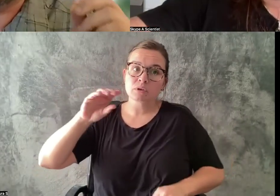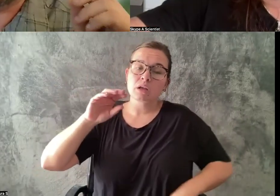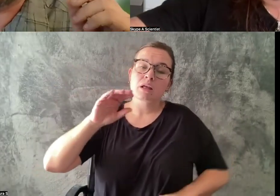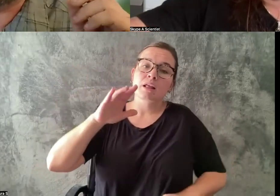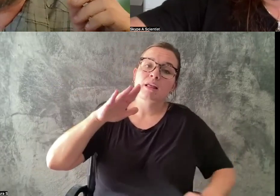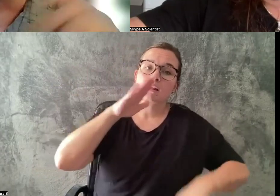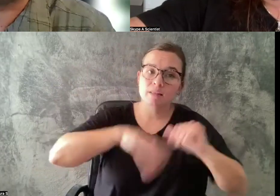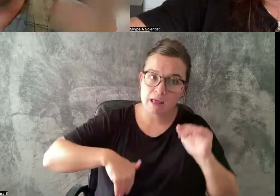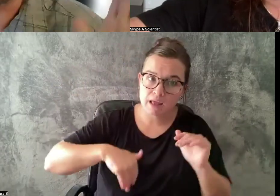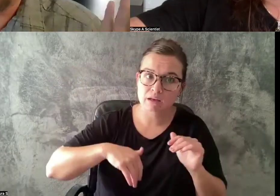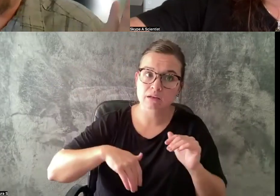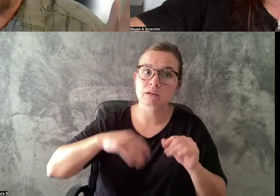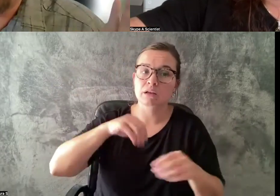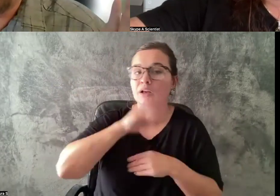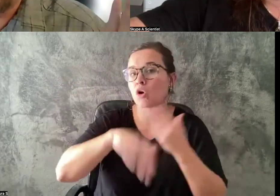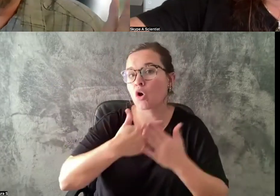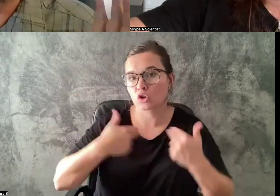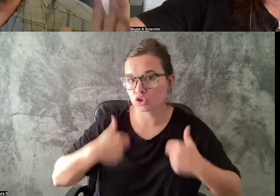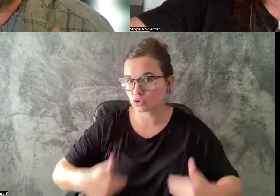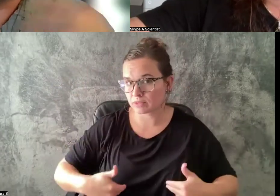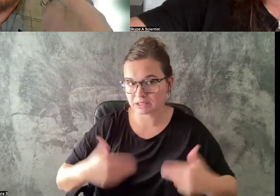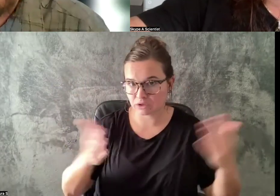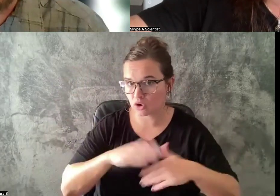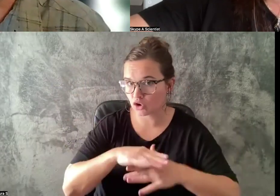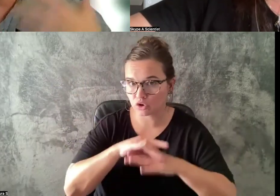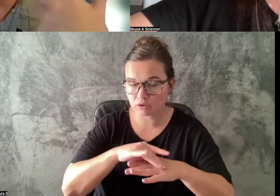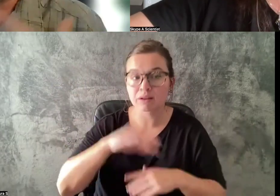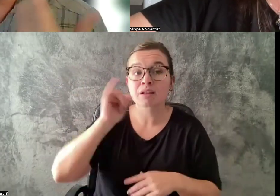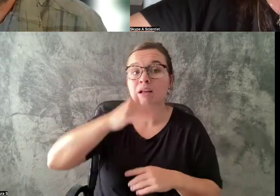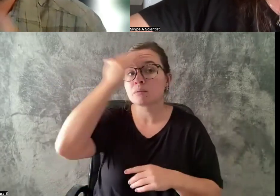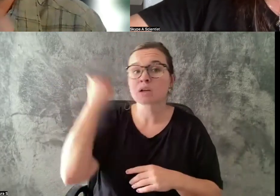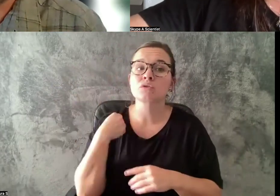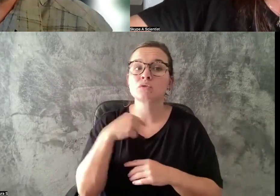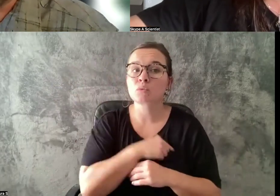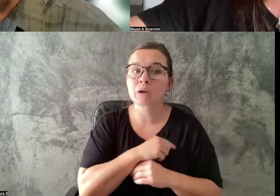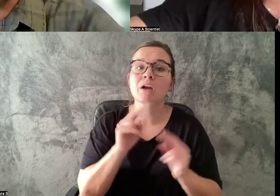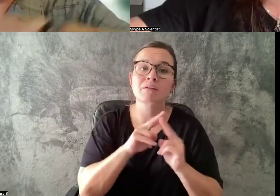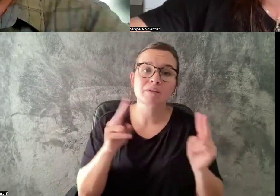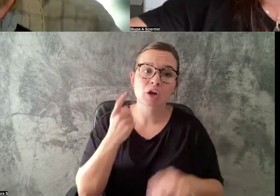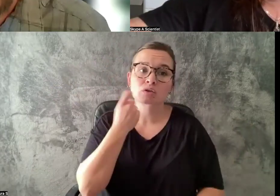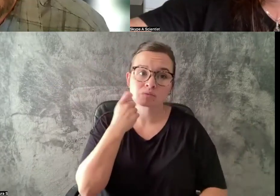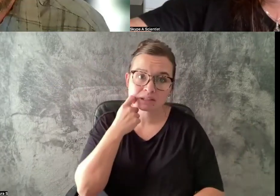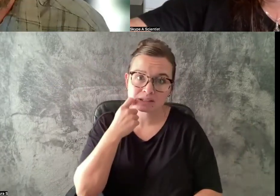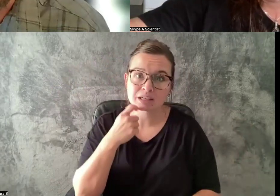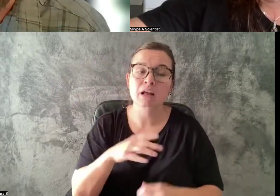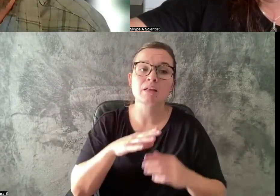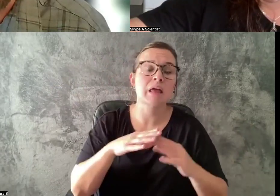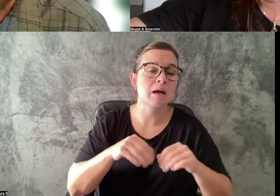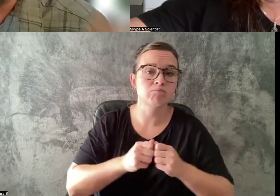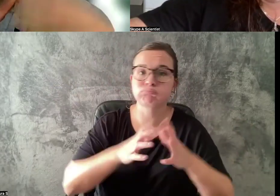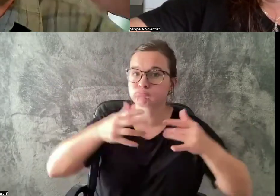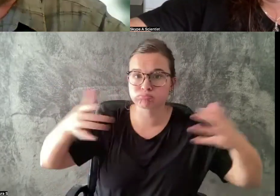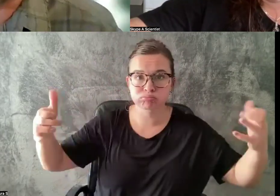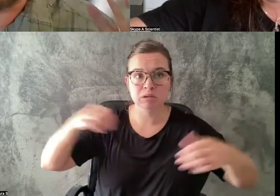there are among all the humans on Earth. And that's because we're this very recent species that exploded across